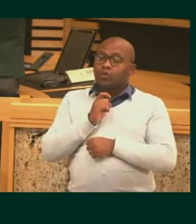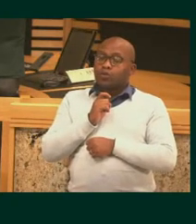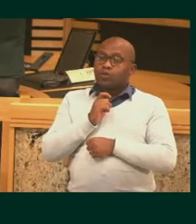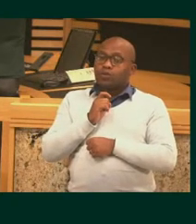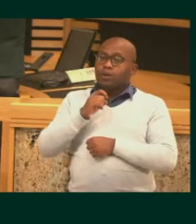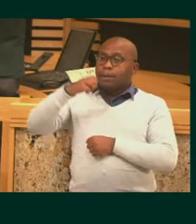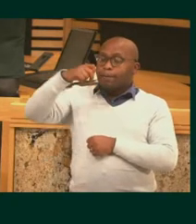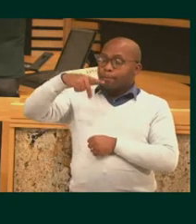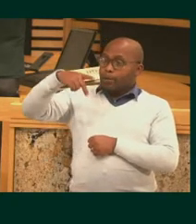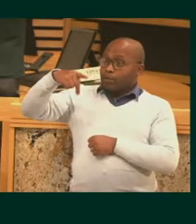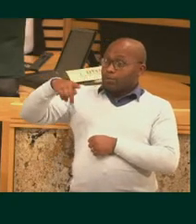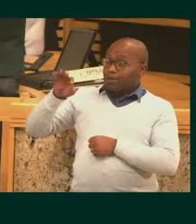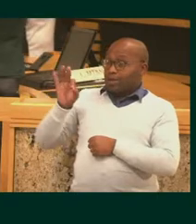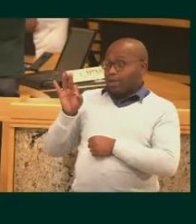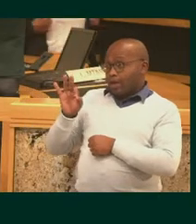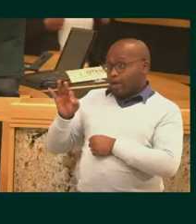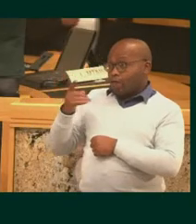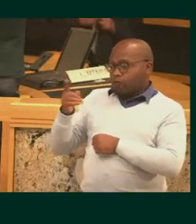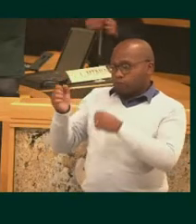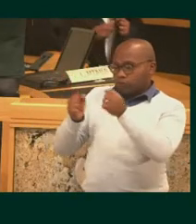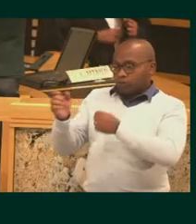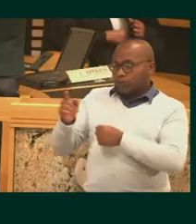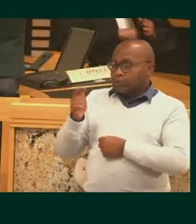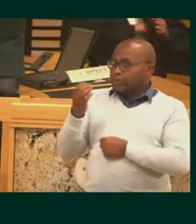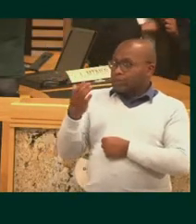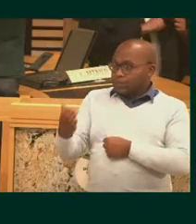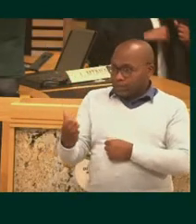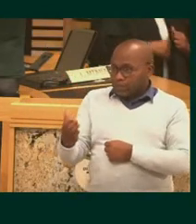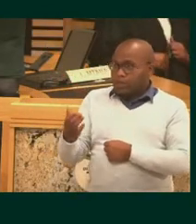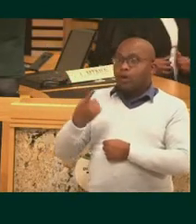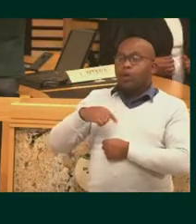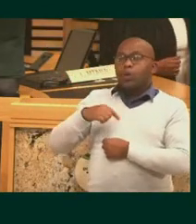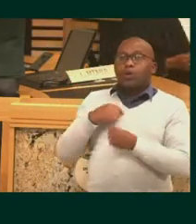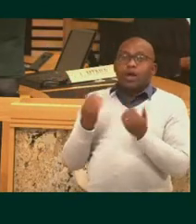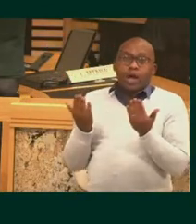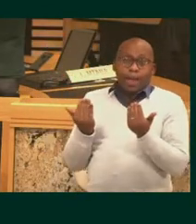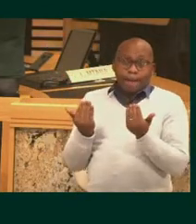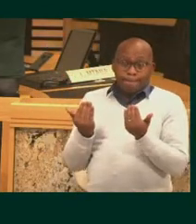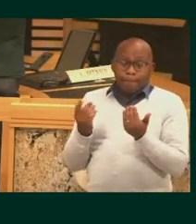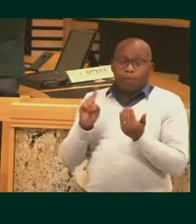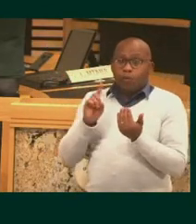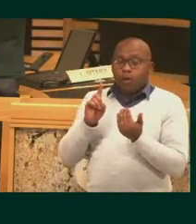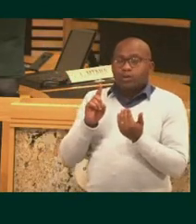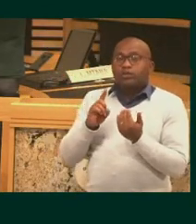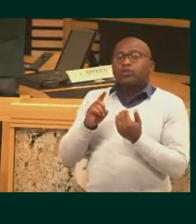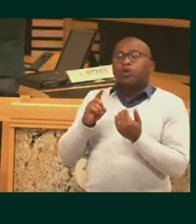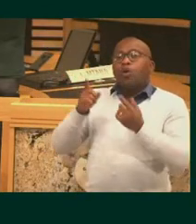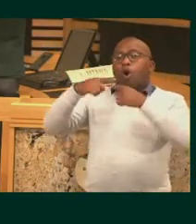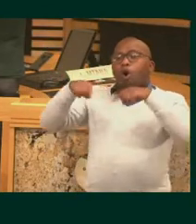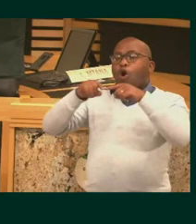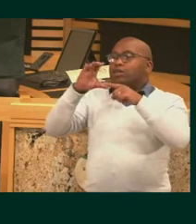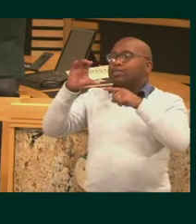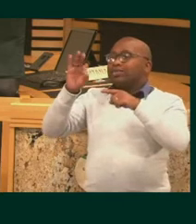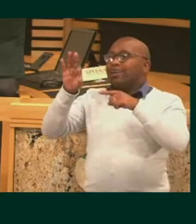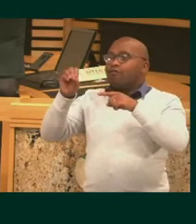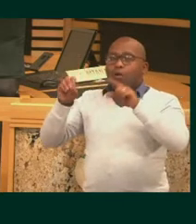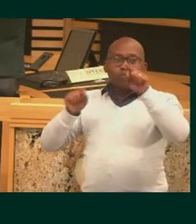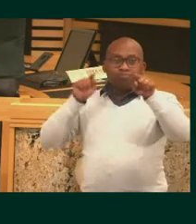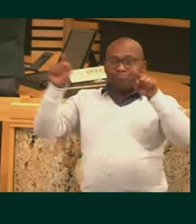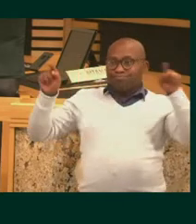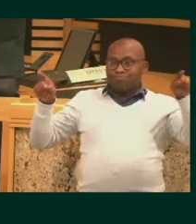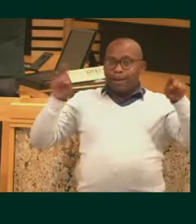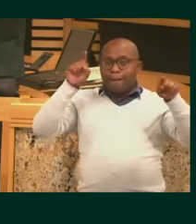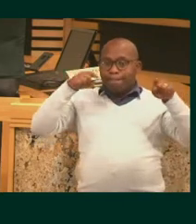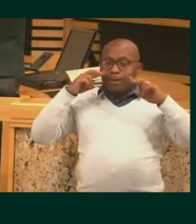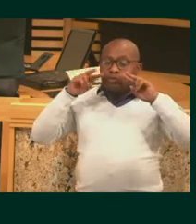procurement regulation of 2022 whereby it is expected of accounting officers or authorities to deter specific goals for